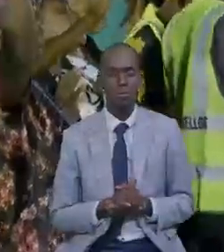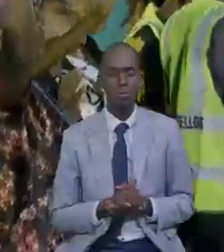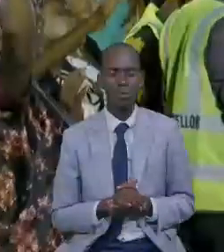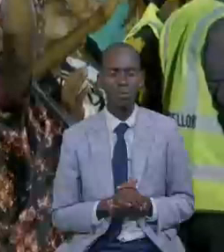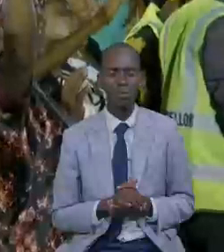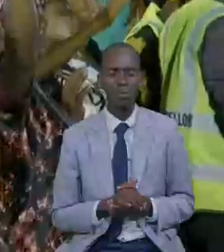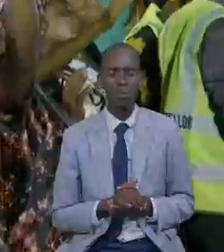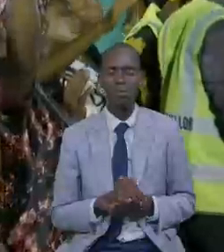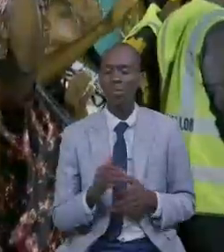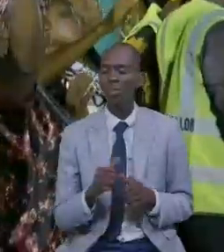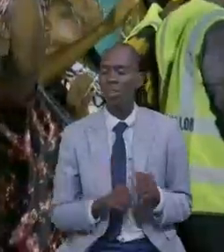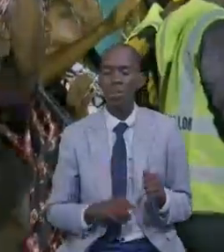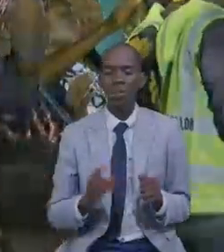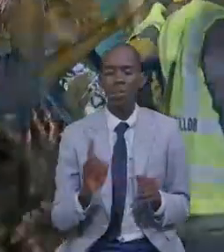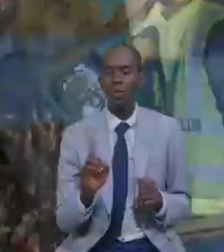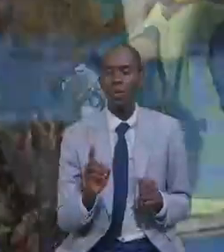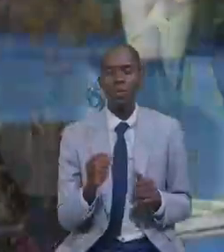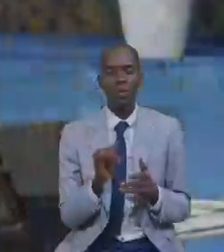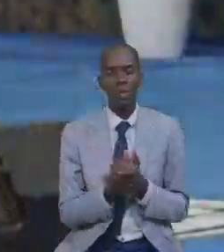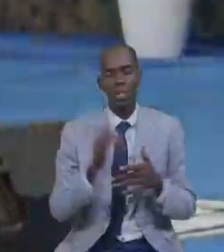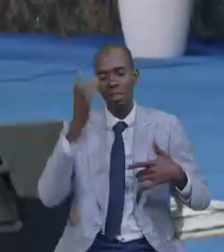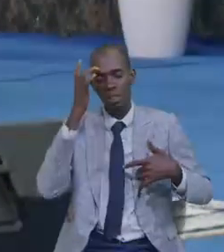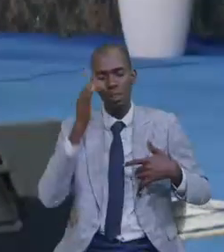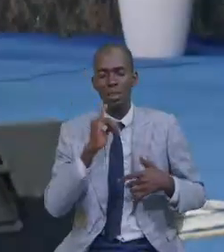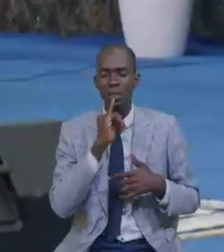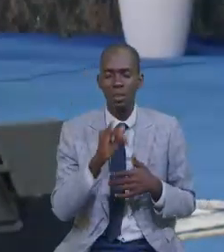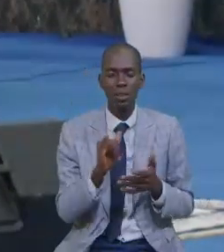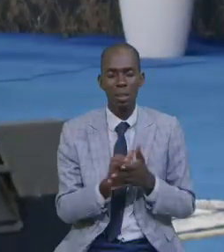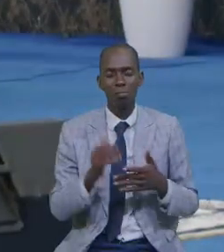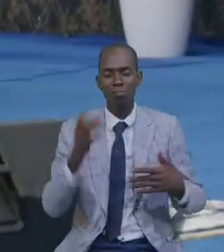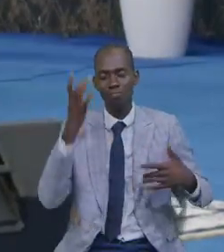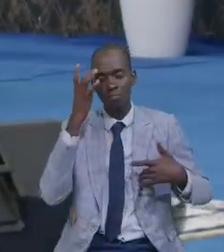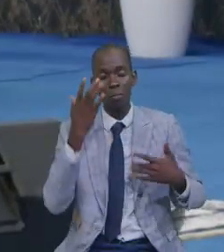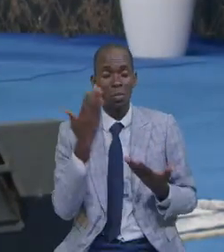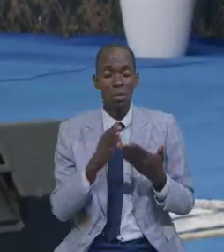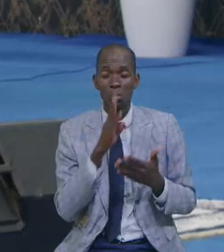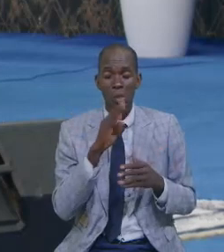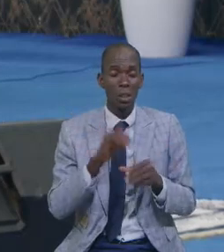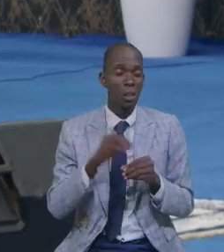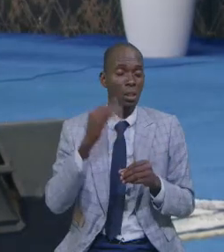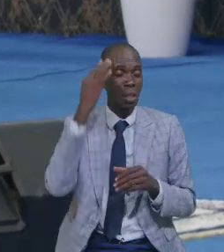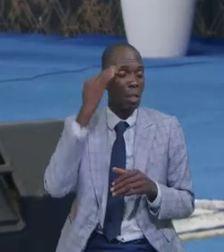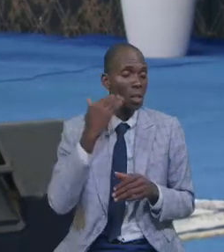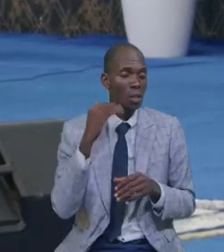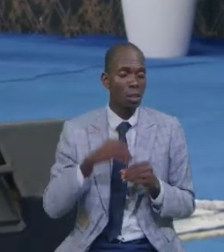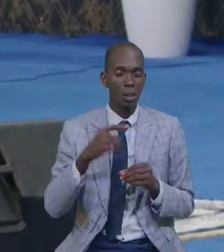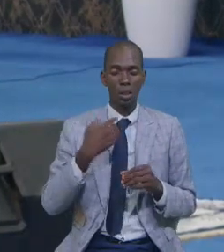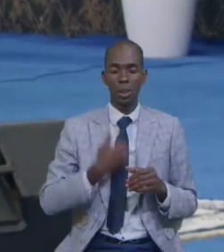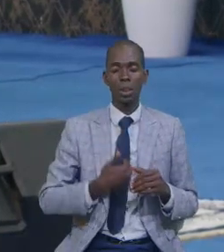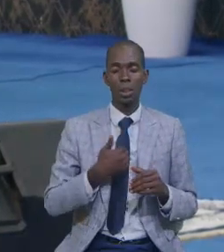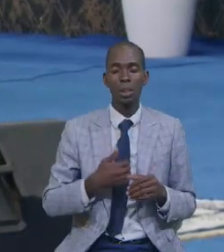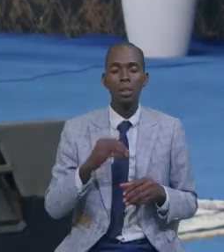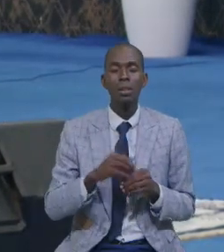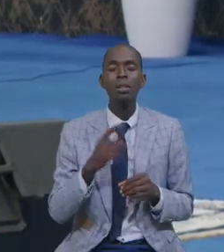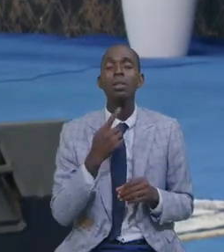Wherever that sickness is or that disease is, in the head, in the chest, in the